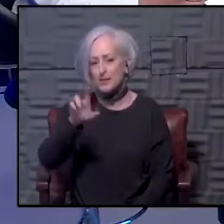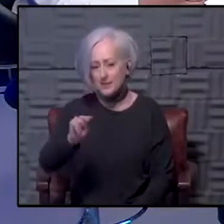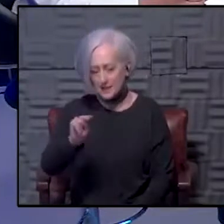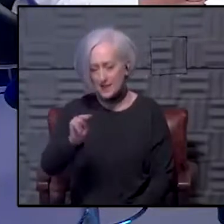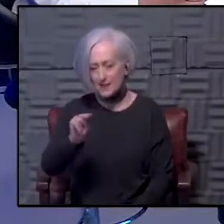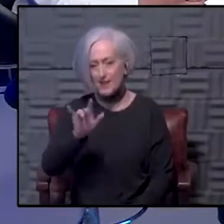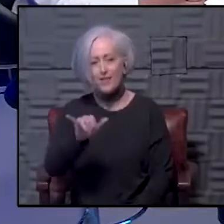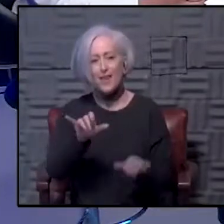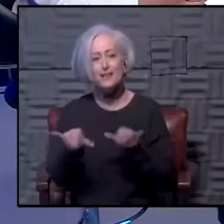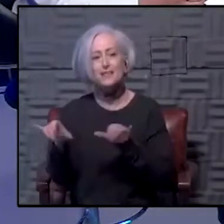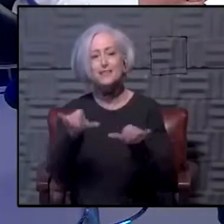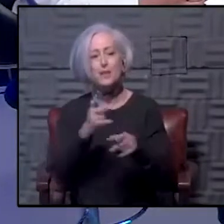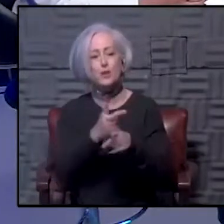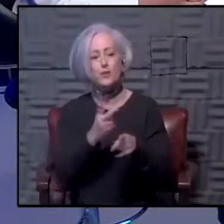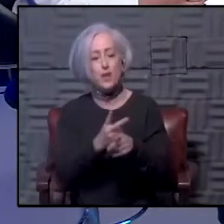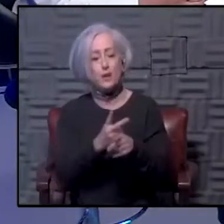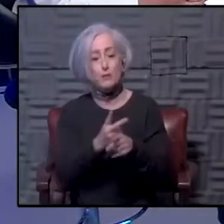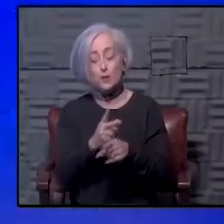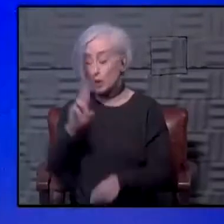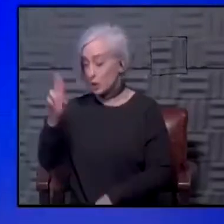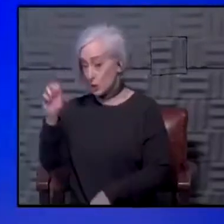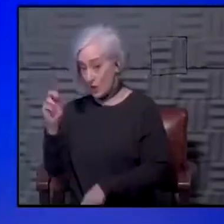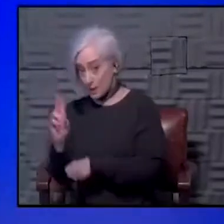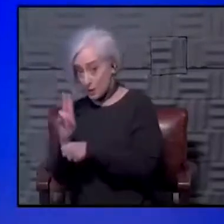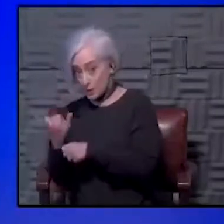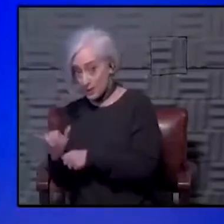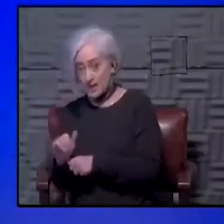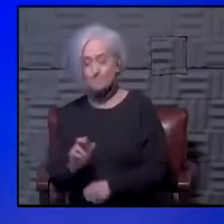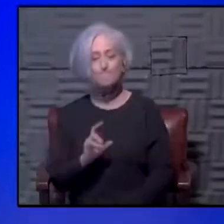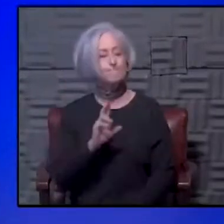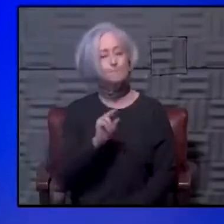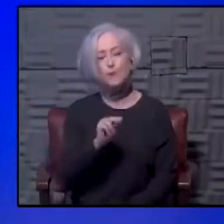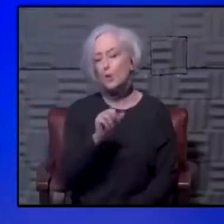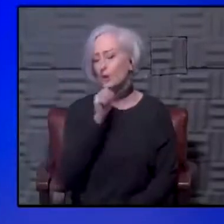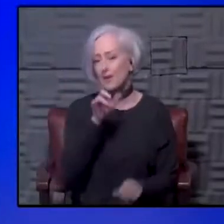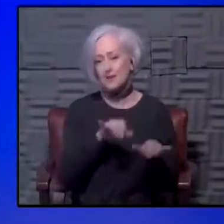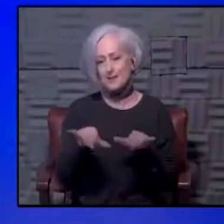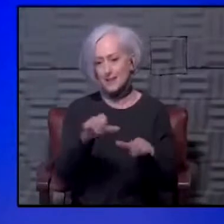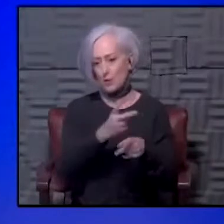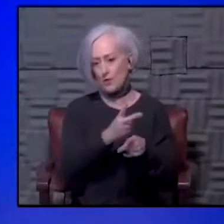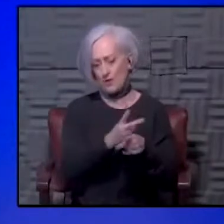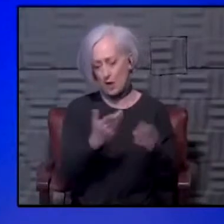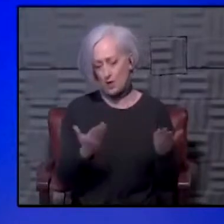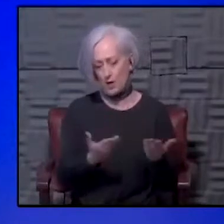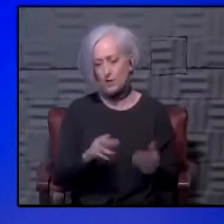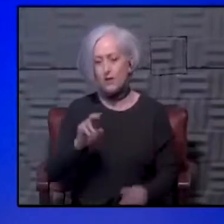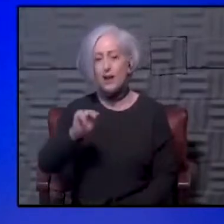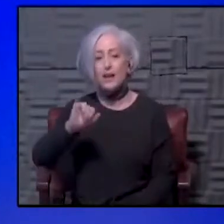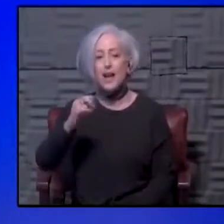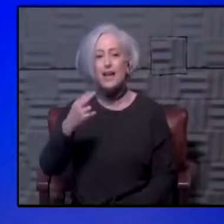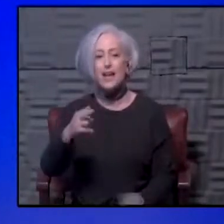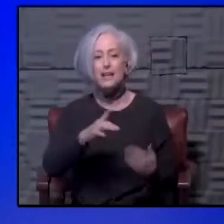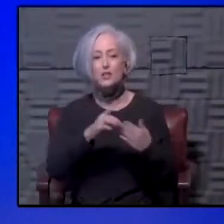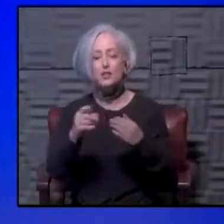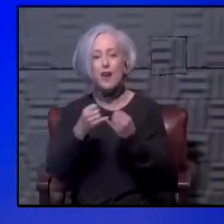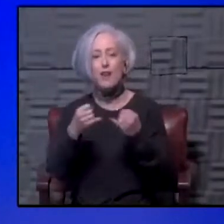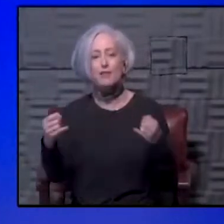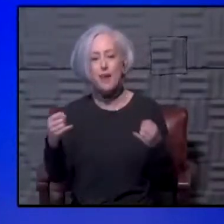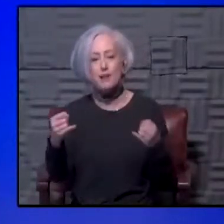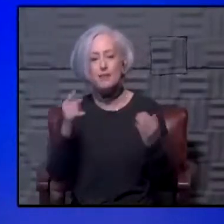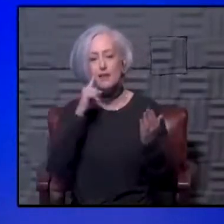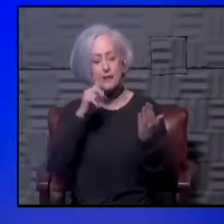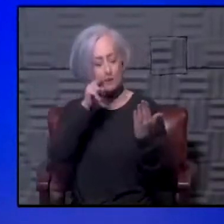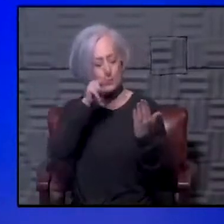care. Are we using that here in the U.S.? No, absolutely not. It's not standard of care. The NIH guidelines, if you look in